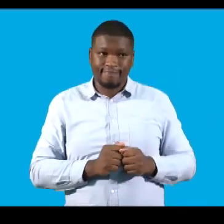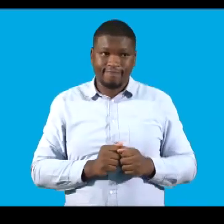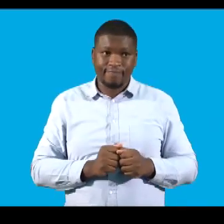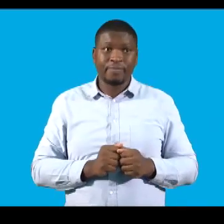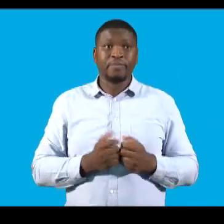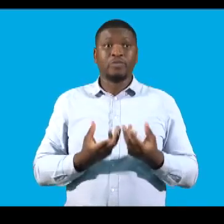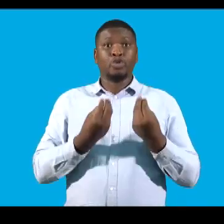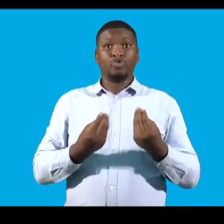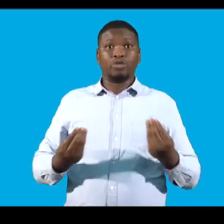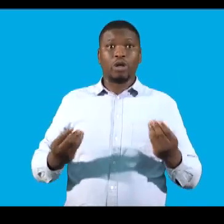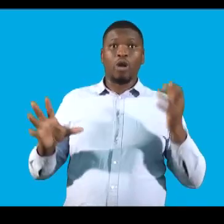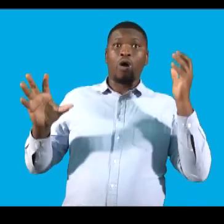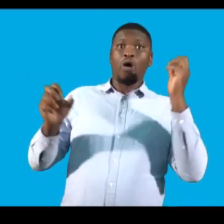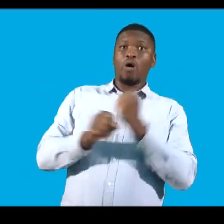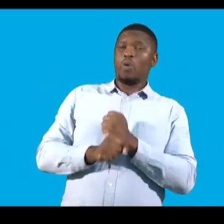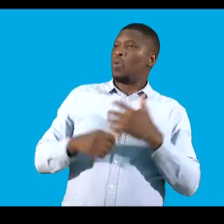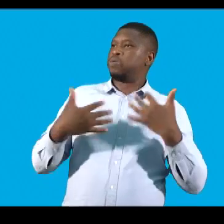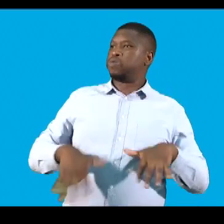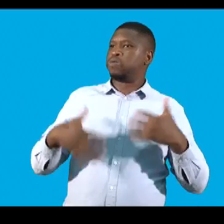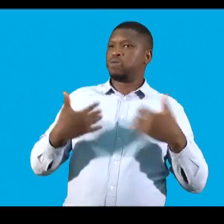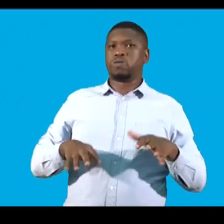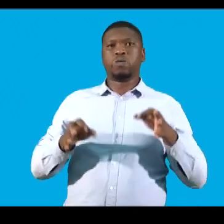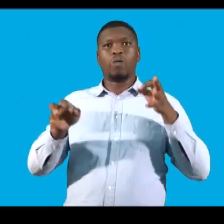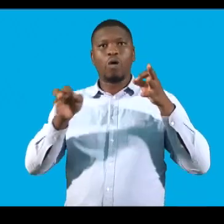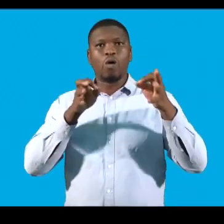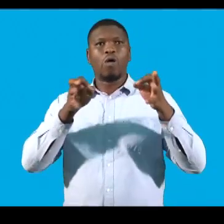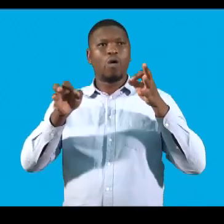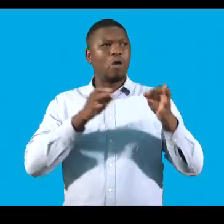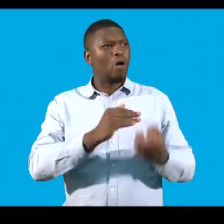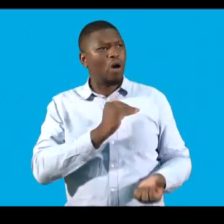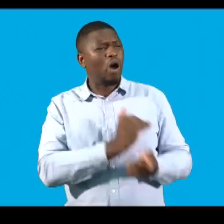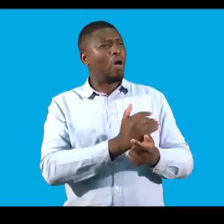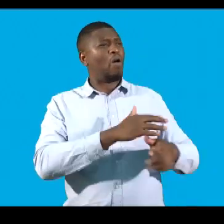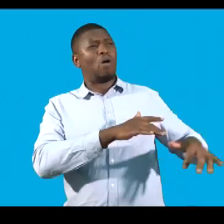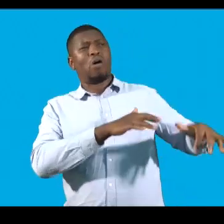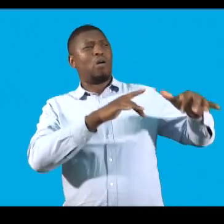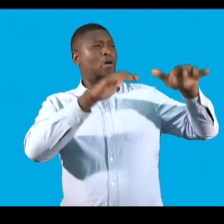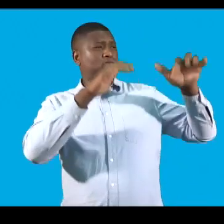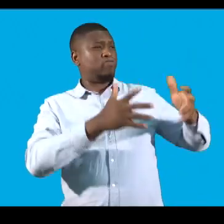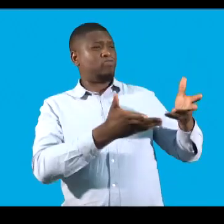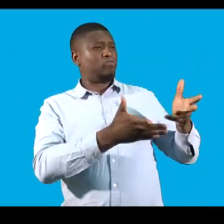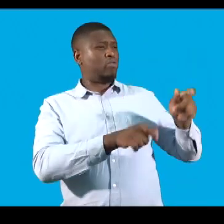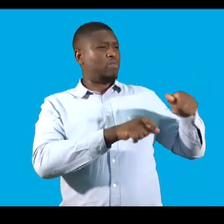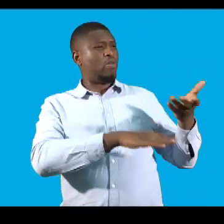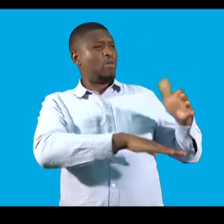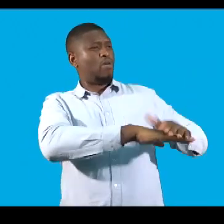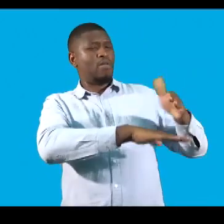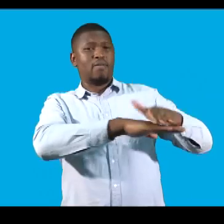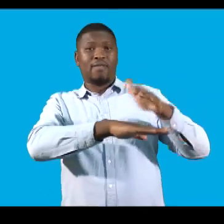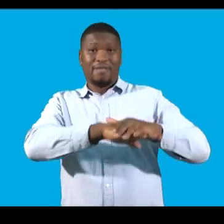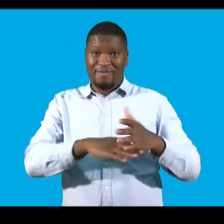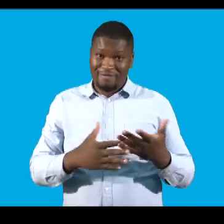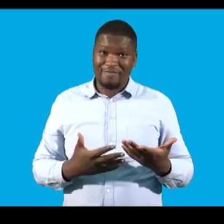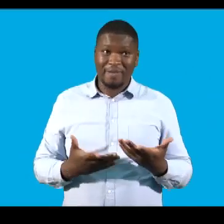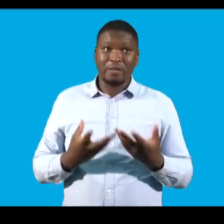children realize that there is no way of explaining a natural disaster that claims so many lives. So here we are referring to